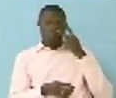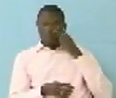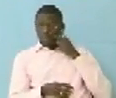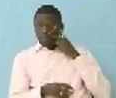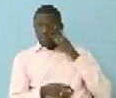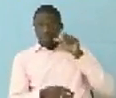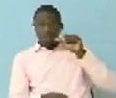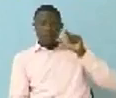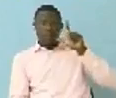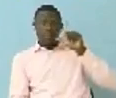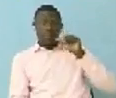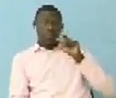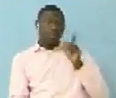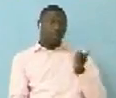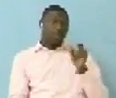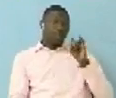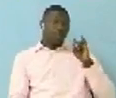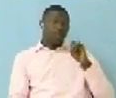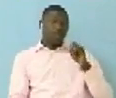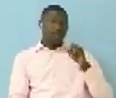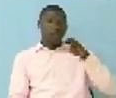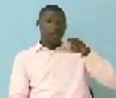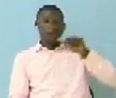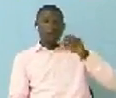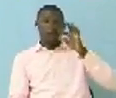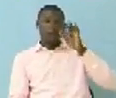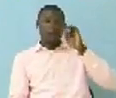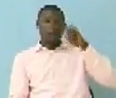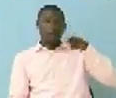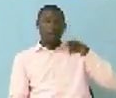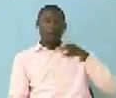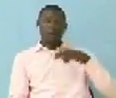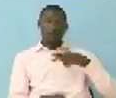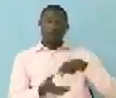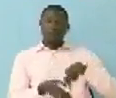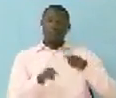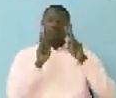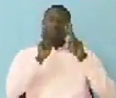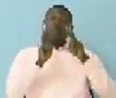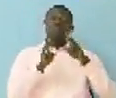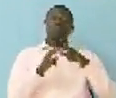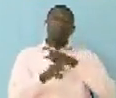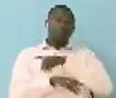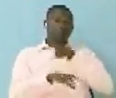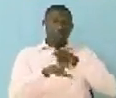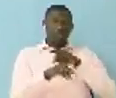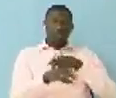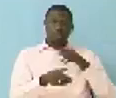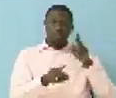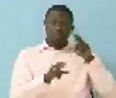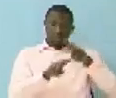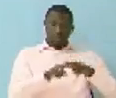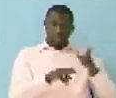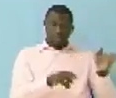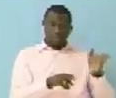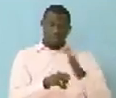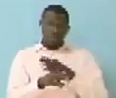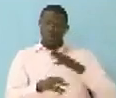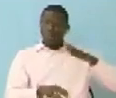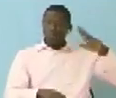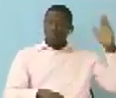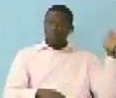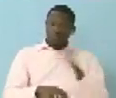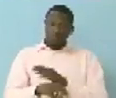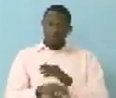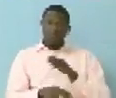Alaji Martin get up from wherever he was seated, to go on to Bunja Dabo, give him a slap,